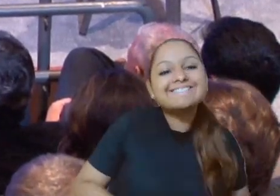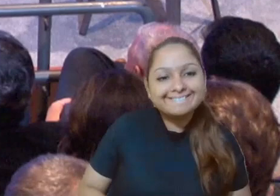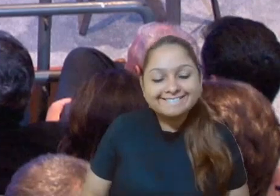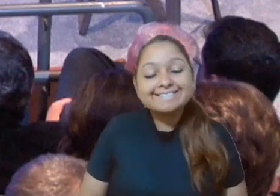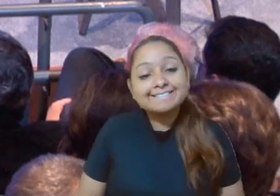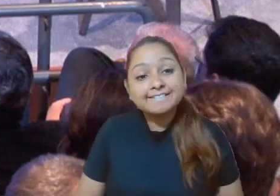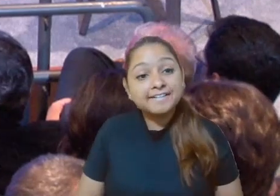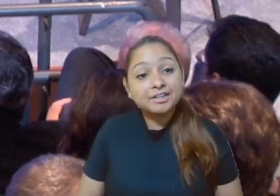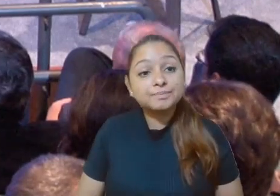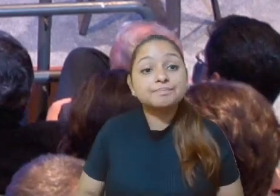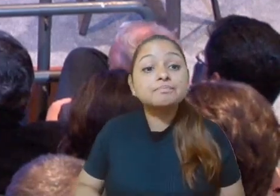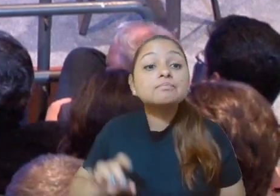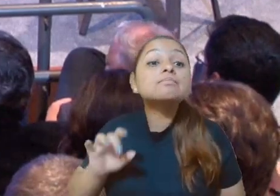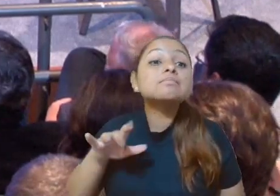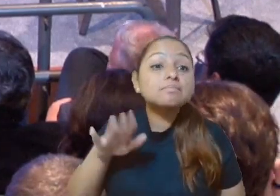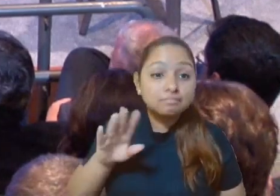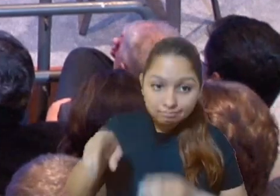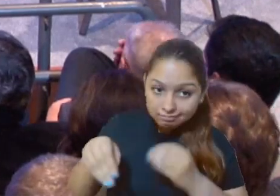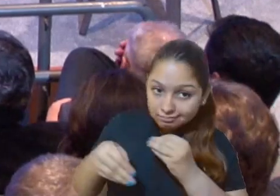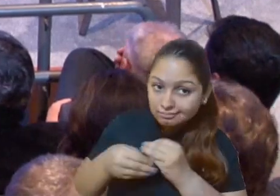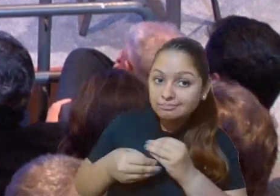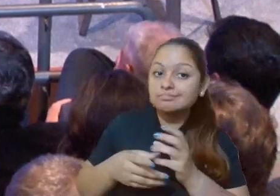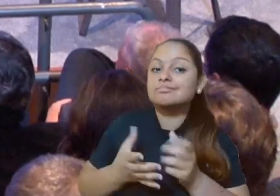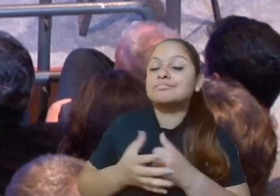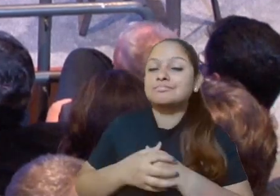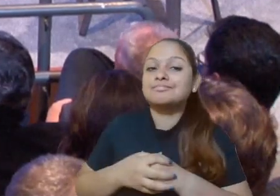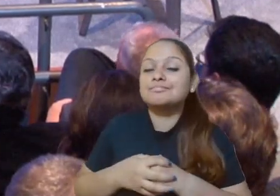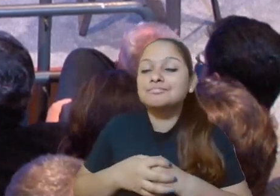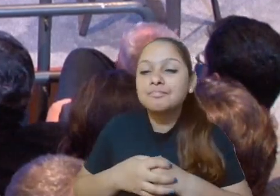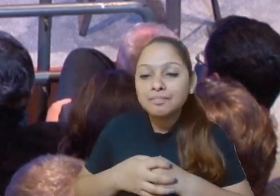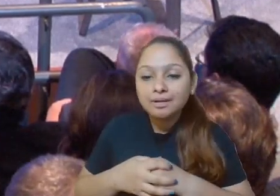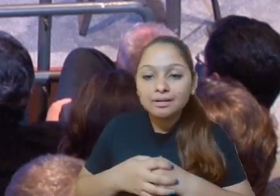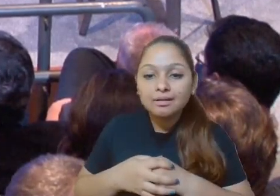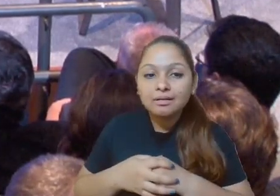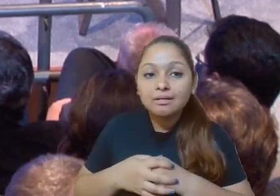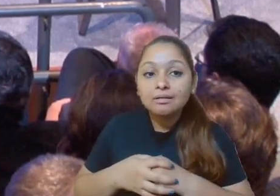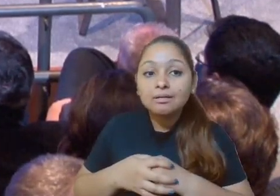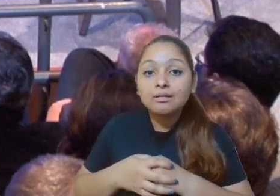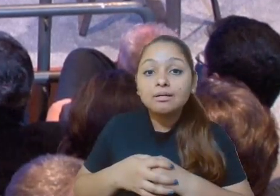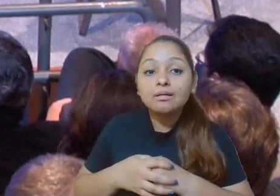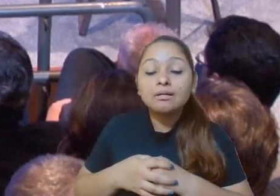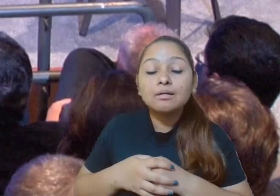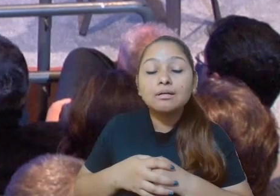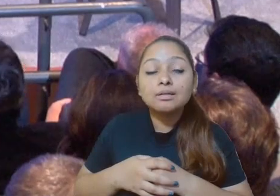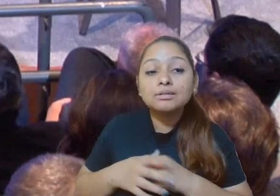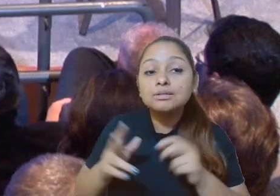And just related to this question and go back to the source of that, that what Marcela asked,